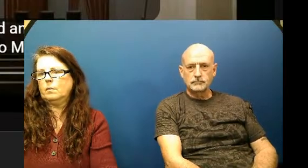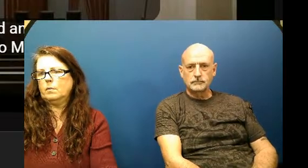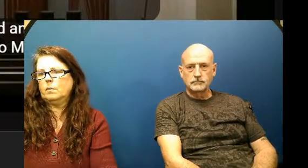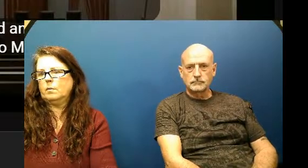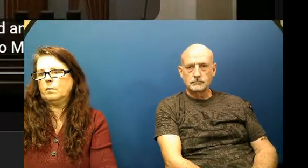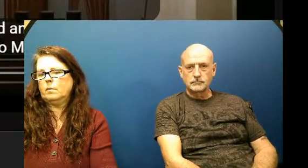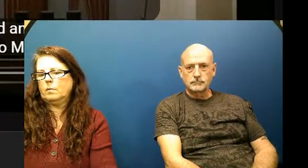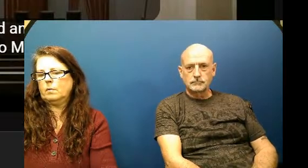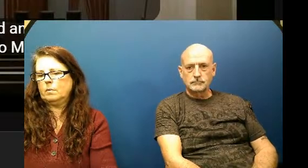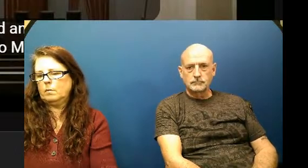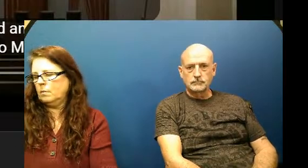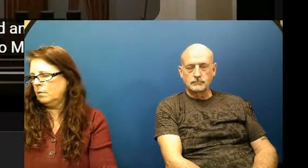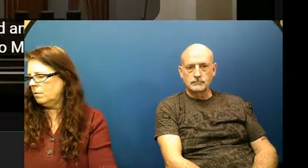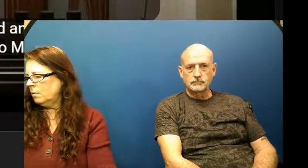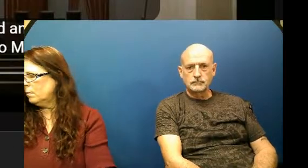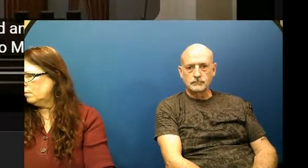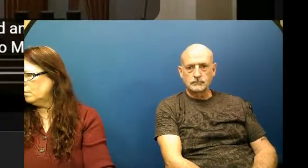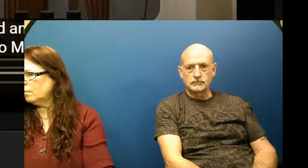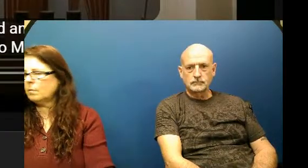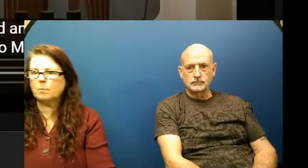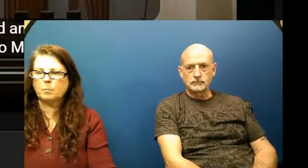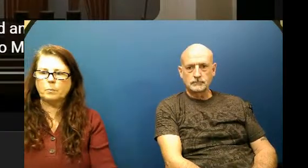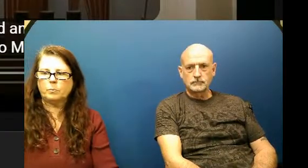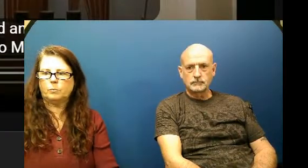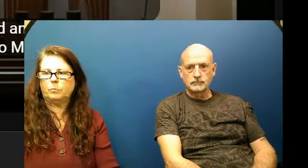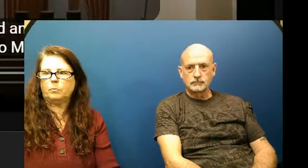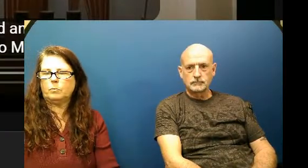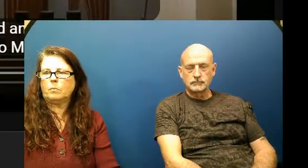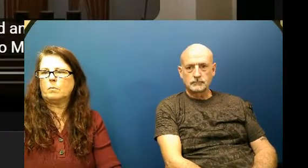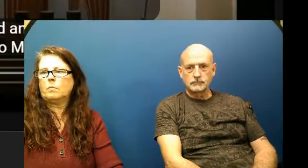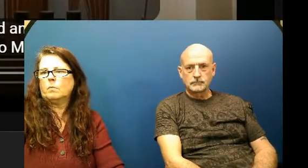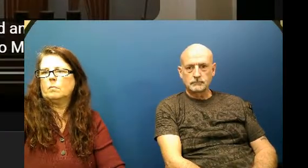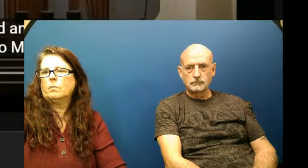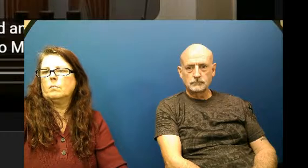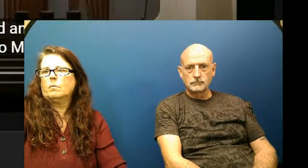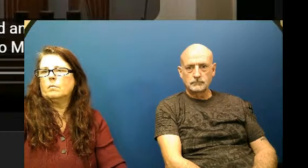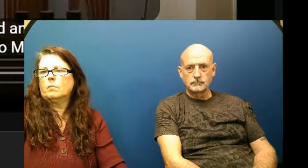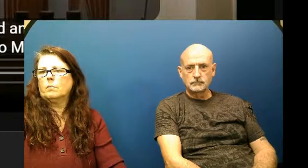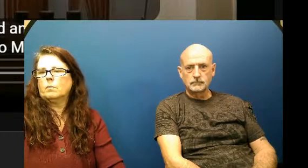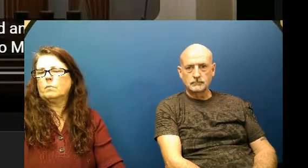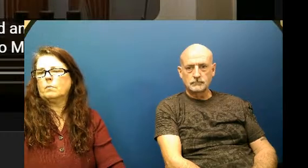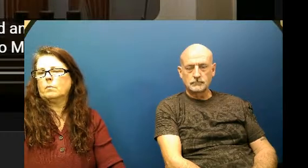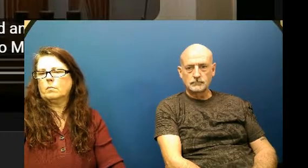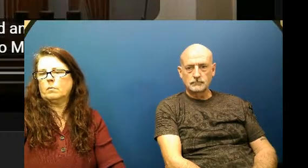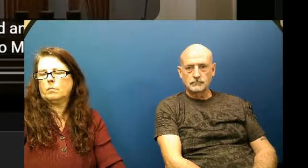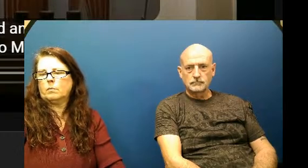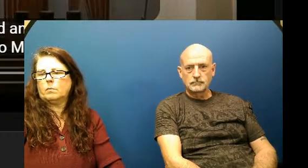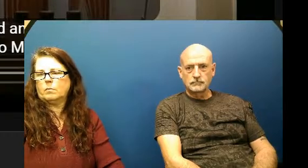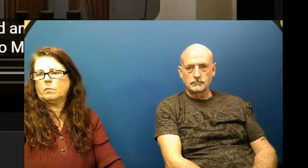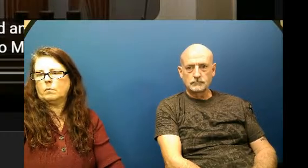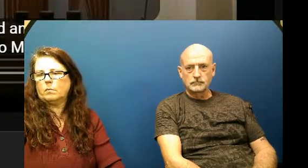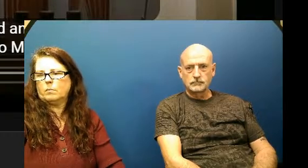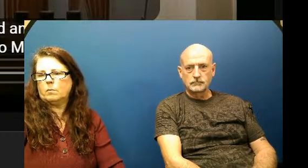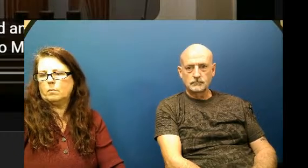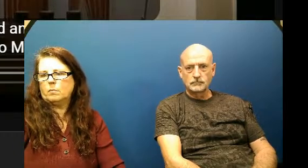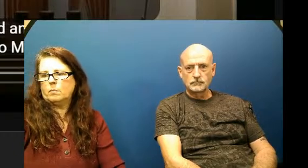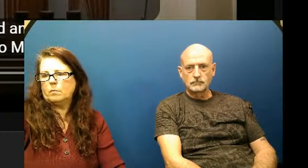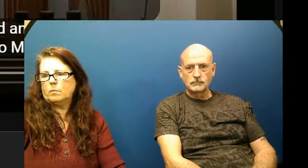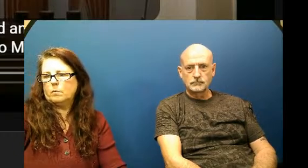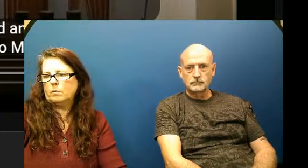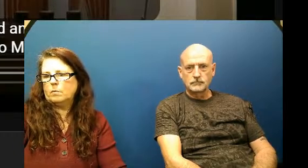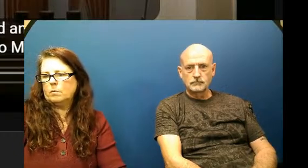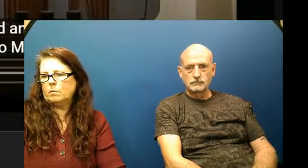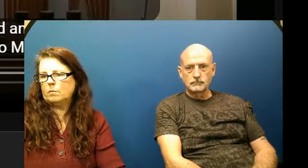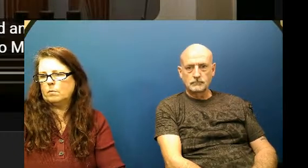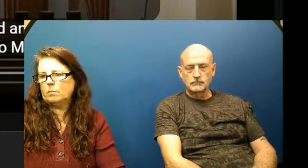saying we, in our governmental powers, have a right to say, you can't do that.